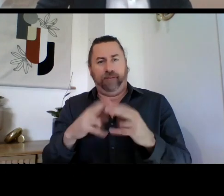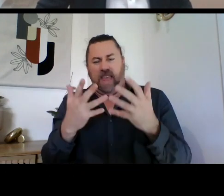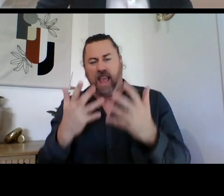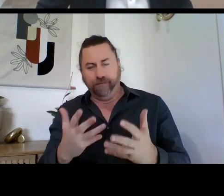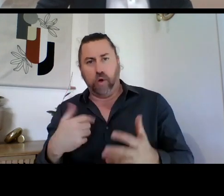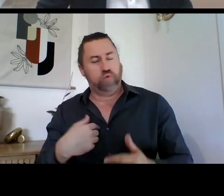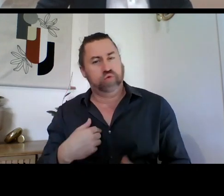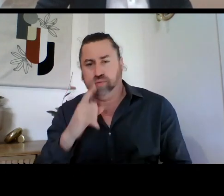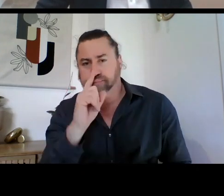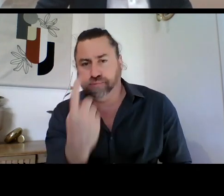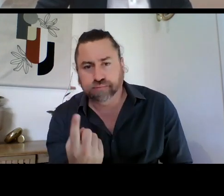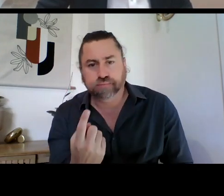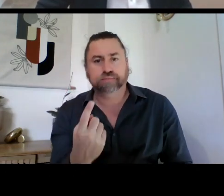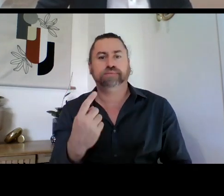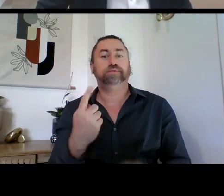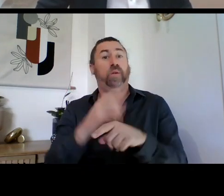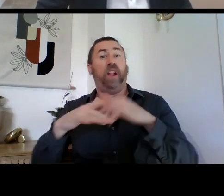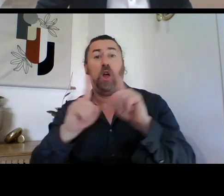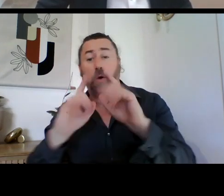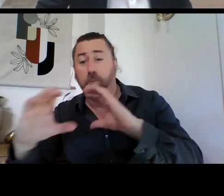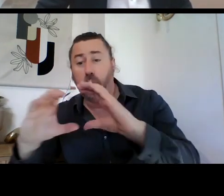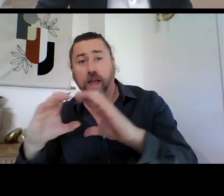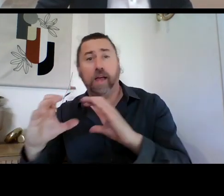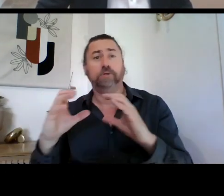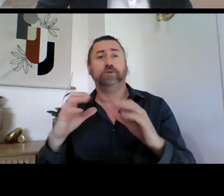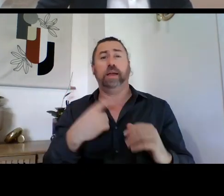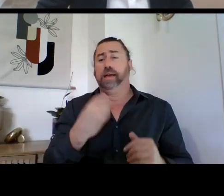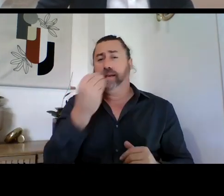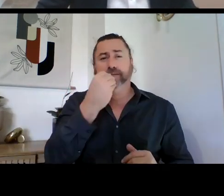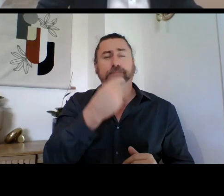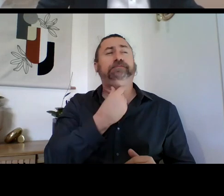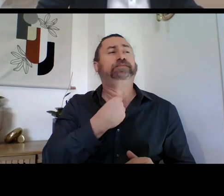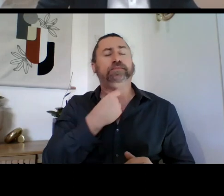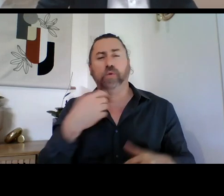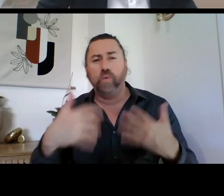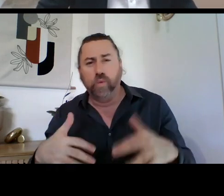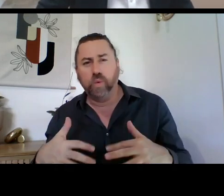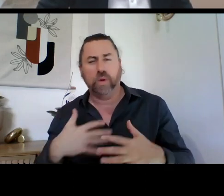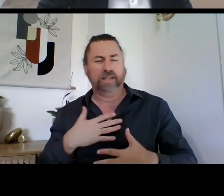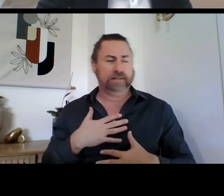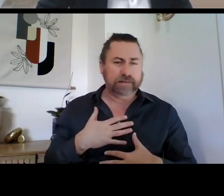well as other issues like communication difficulties, problems with swallowing and pain.